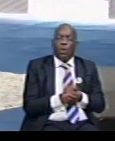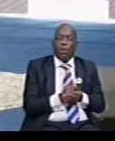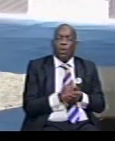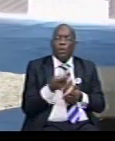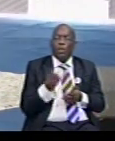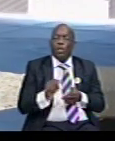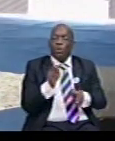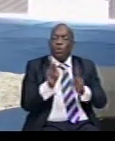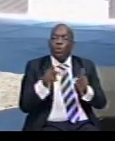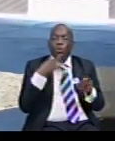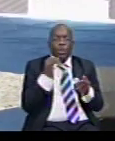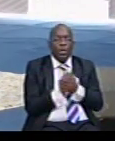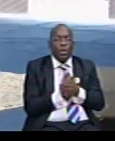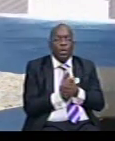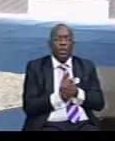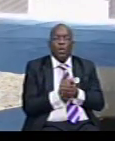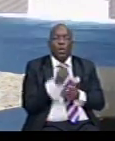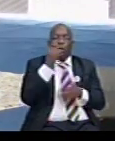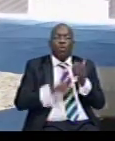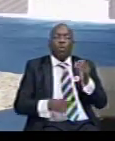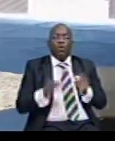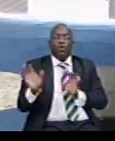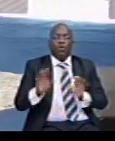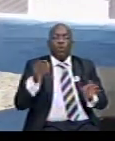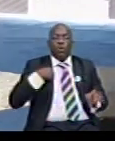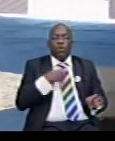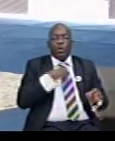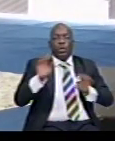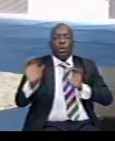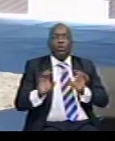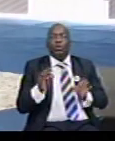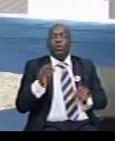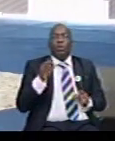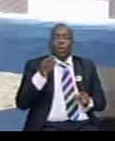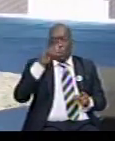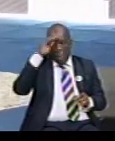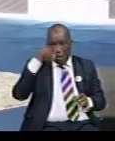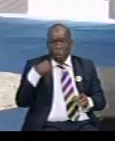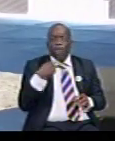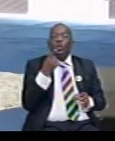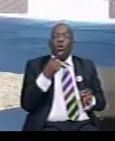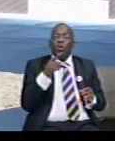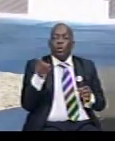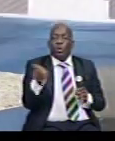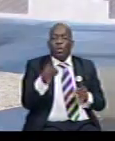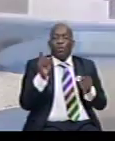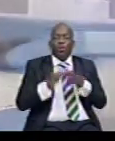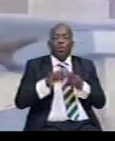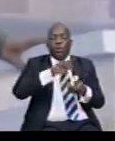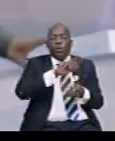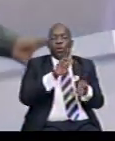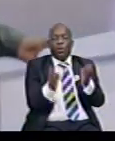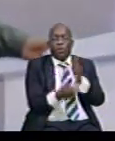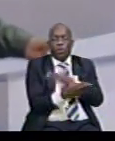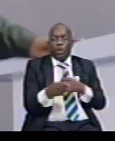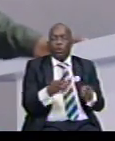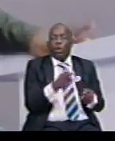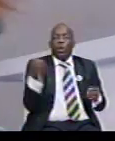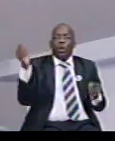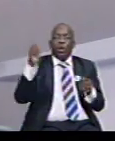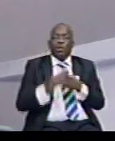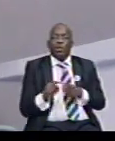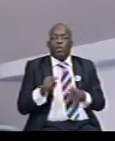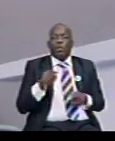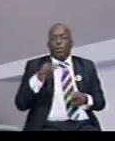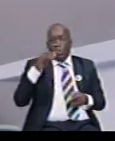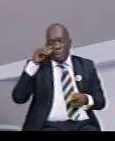said, what shall we do? And he told them, repent, until he did something, until he said